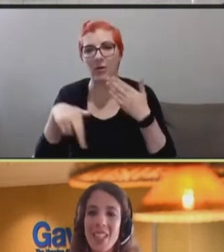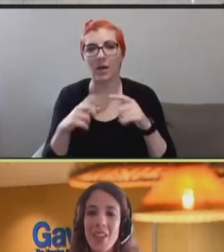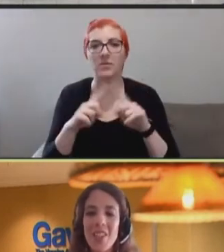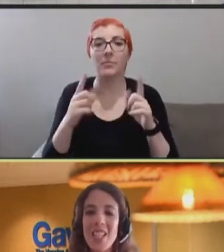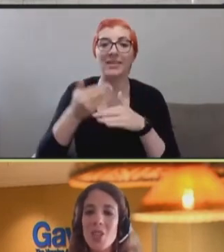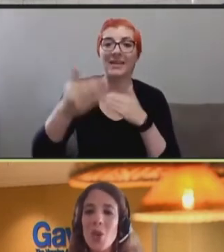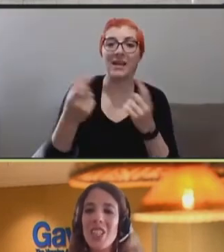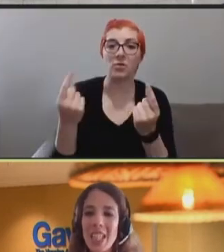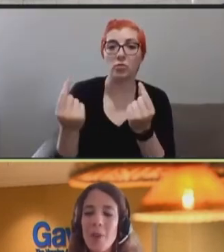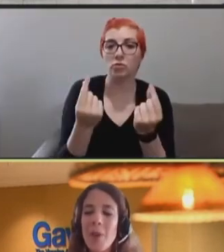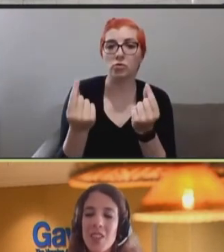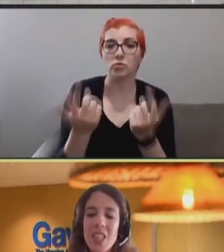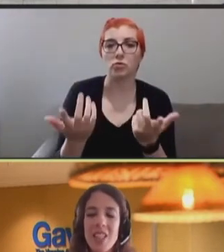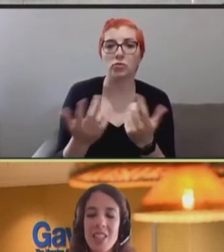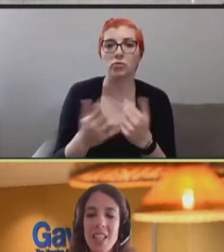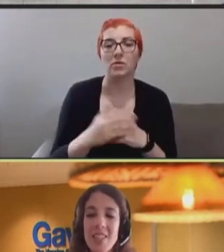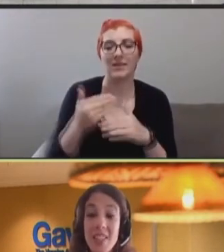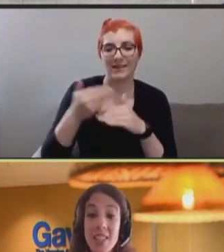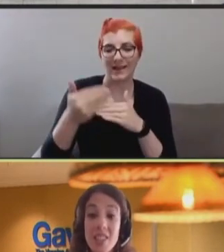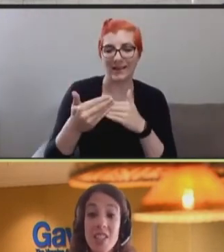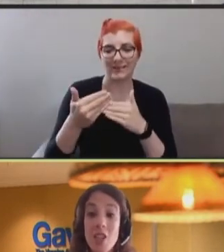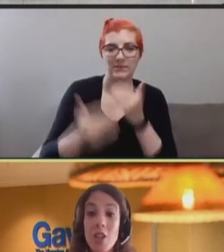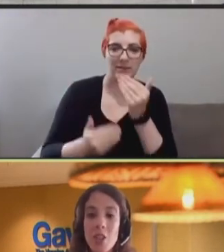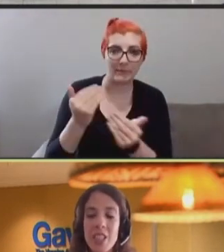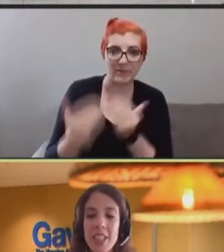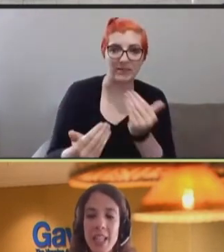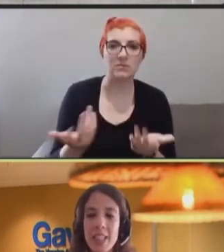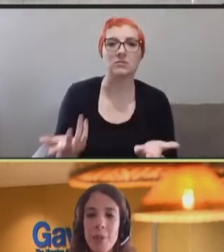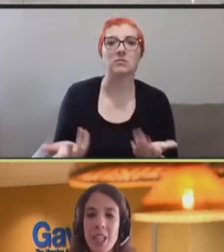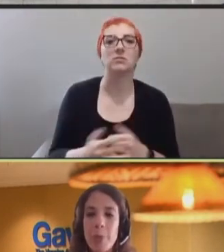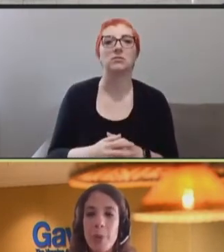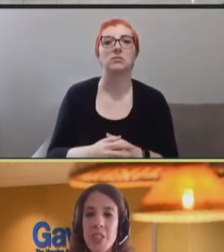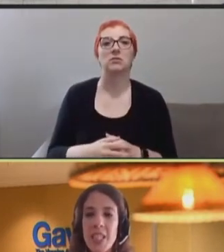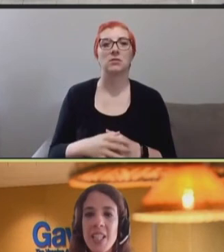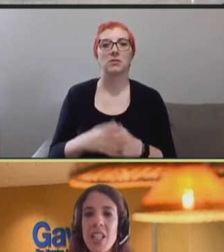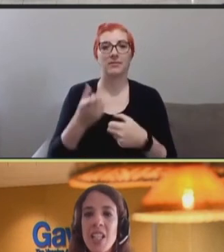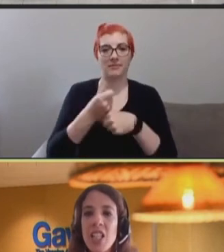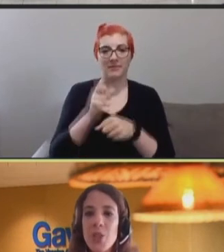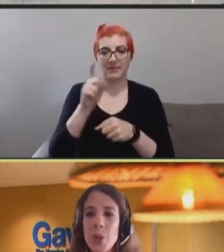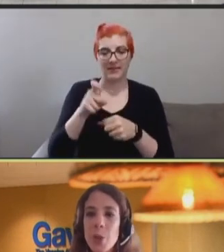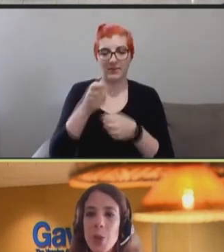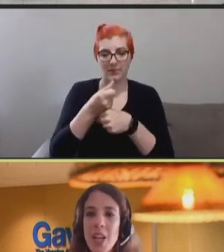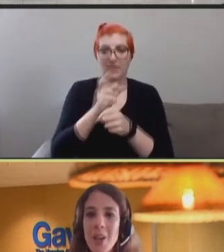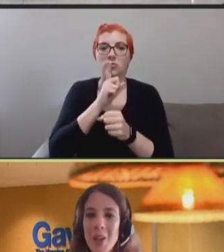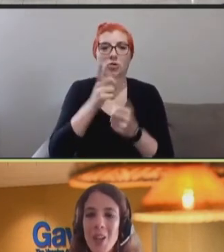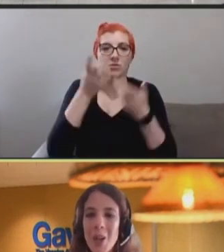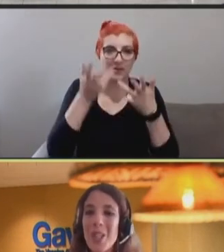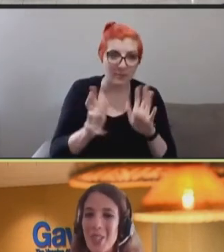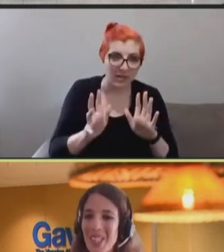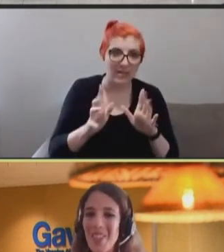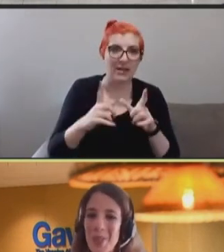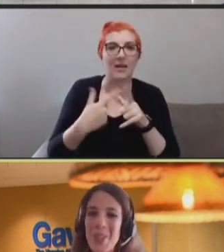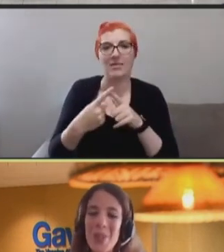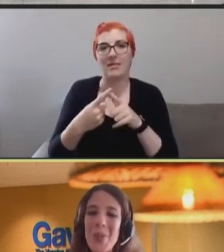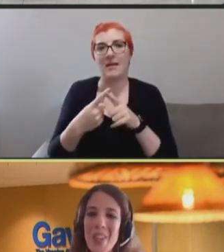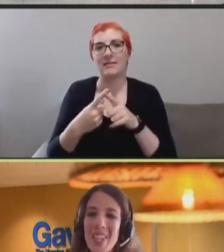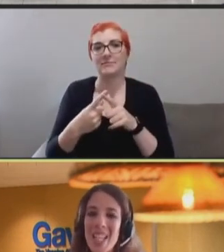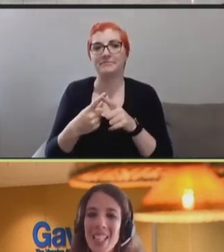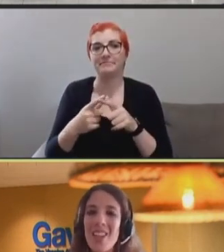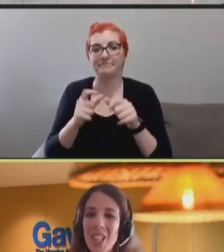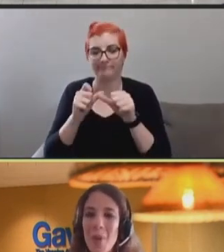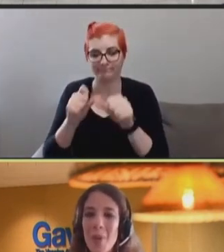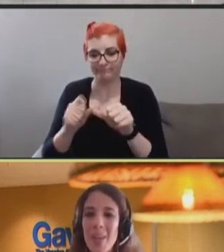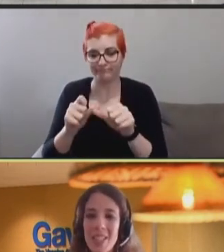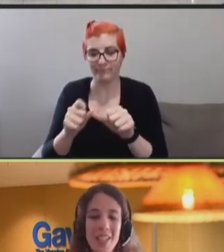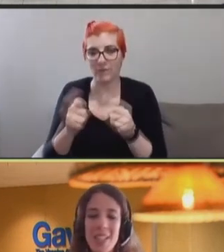that there's no delay once the exercise is concluded, and we can proceed to what do we do with